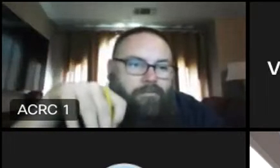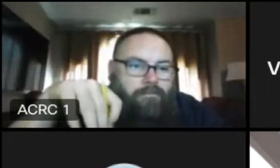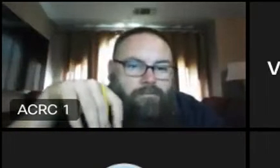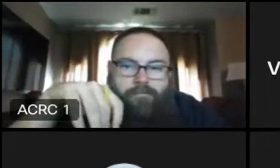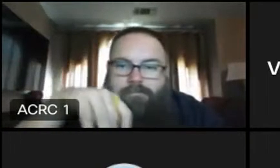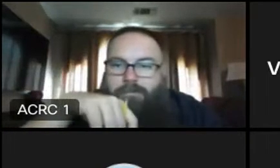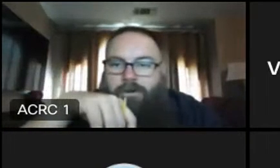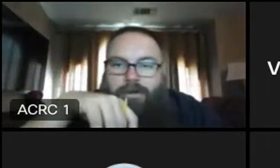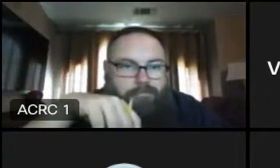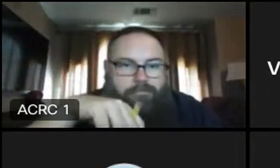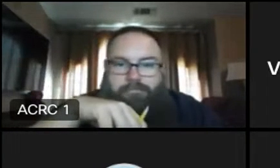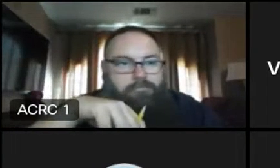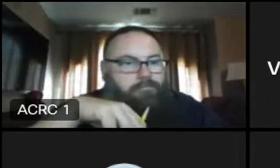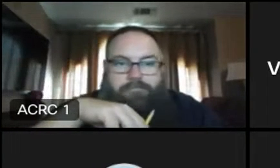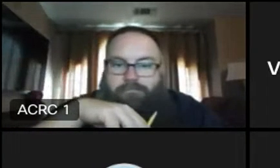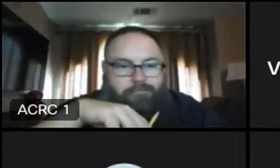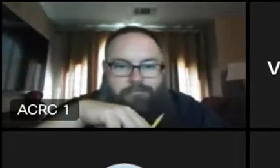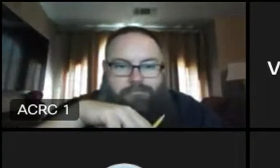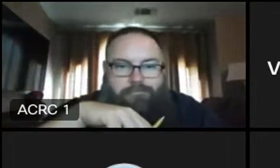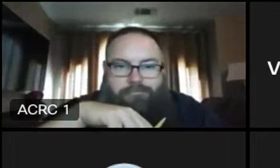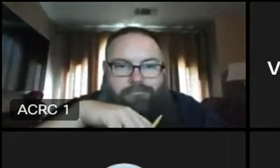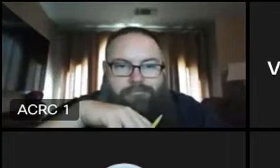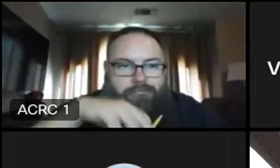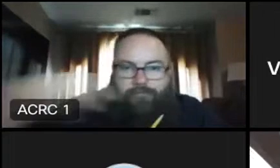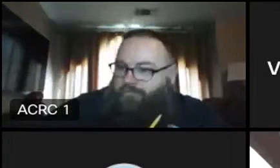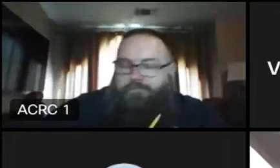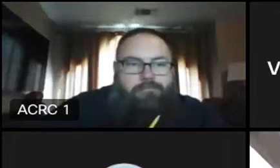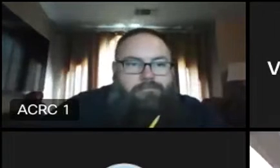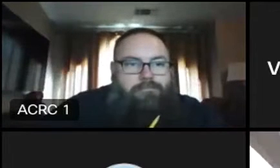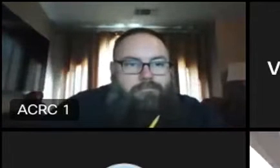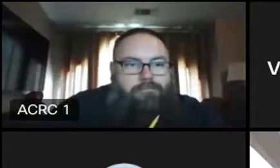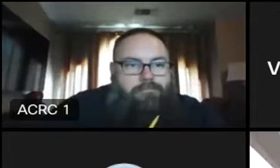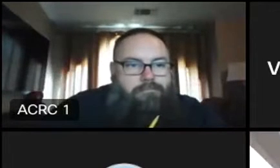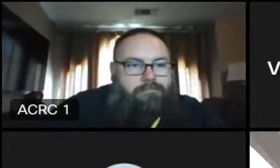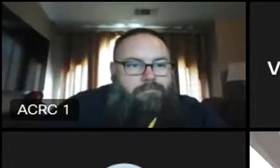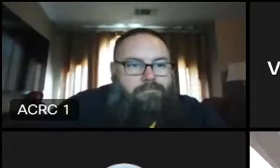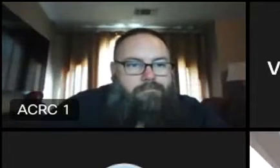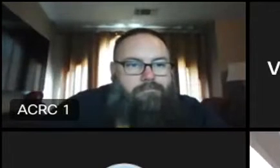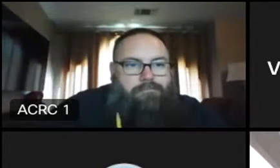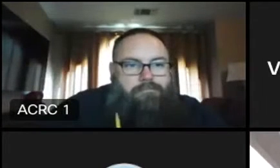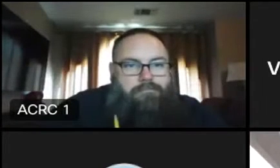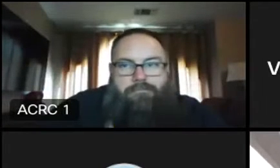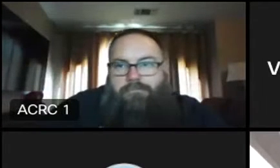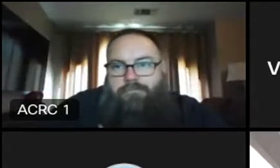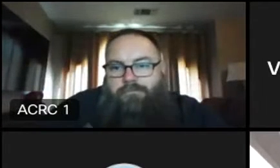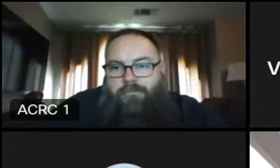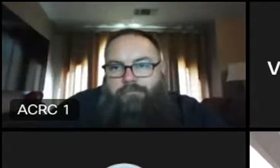tag. Oh, go ahead. Yeah, I just wanted to add to what Eric said. I agree with that. And even if it's not monthly, I know I do a lot